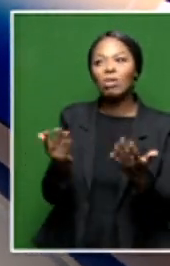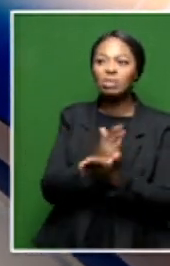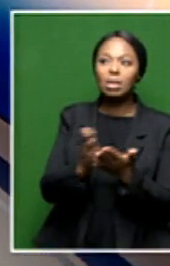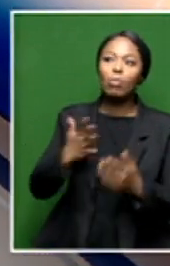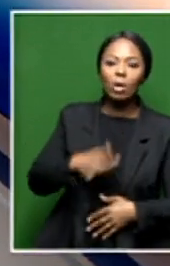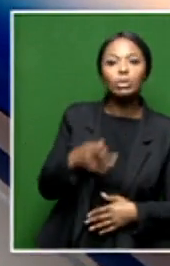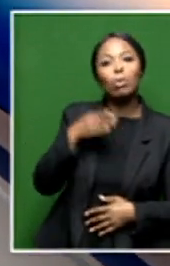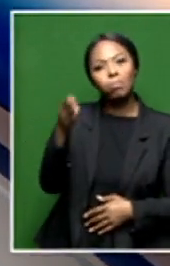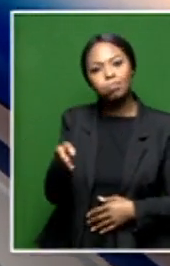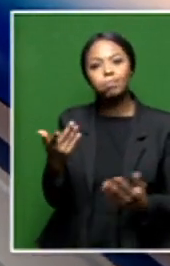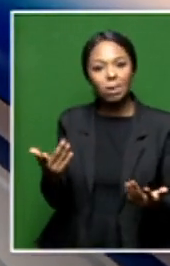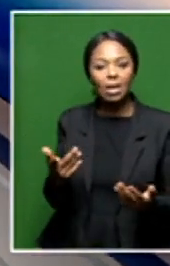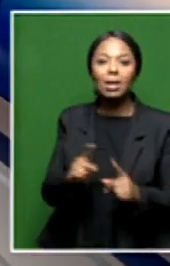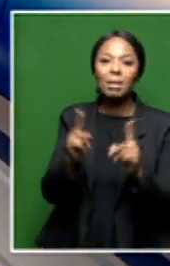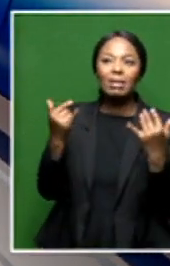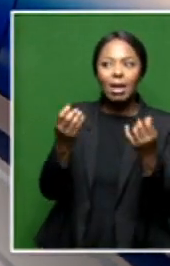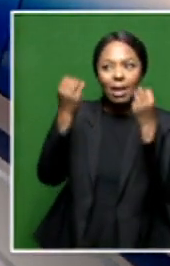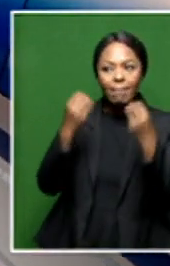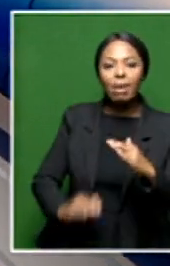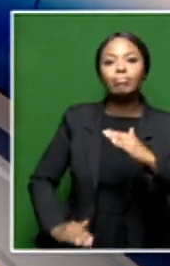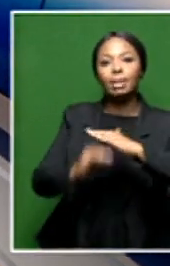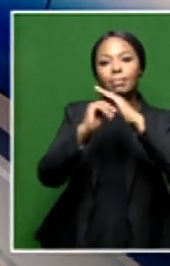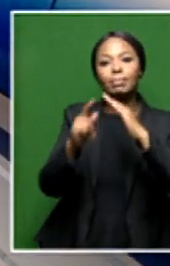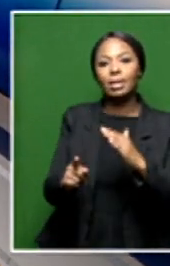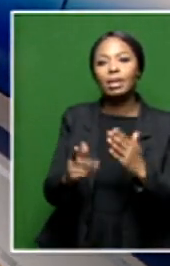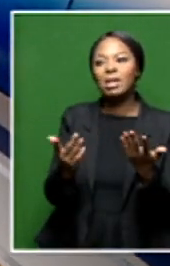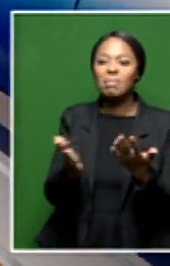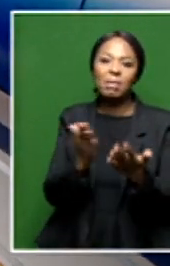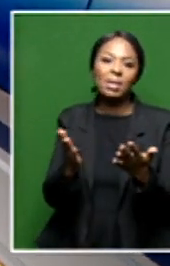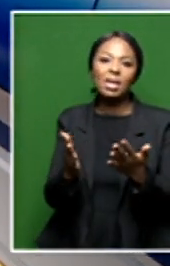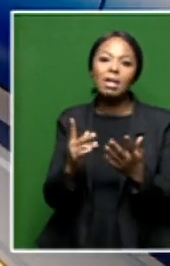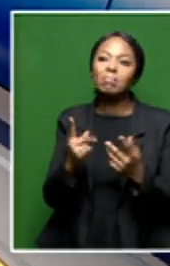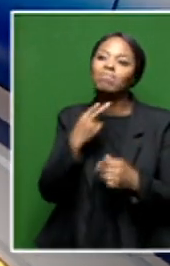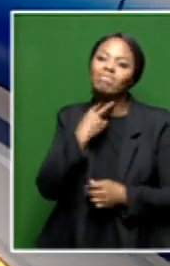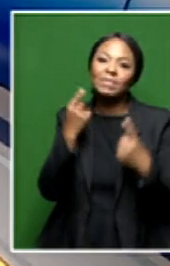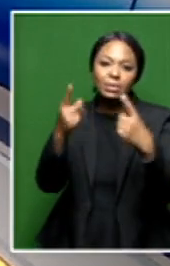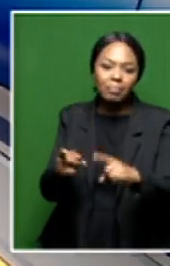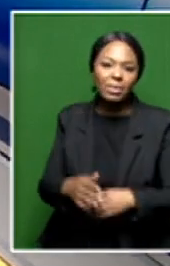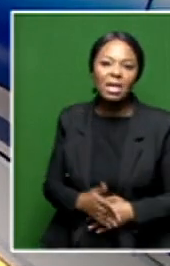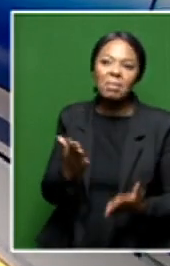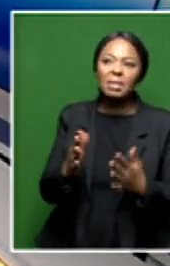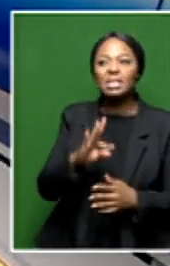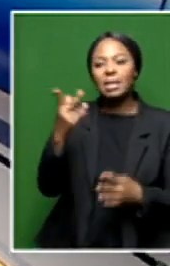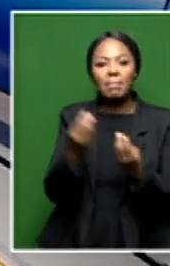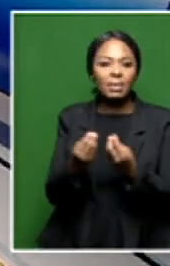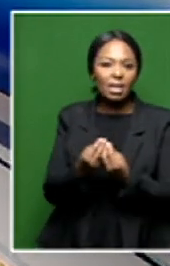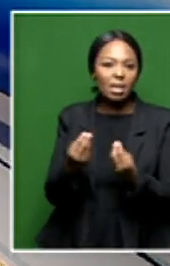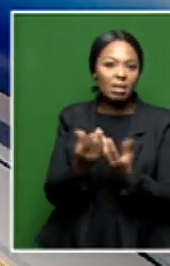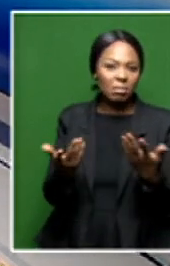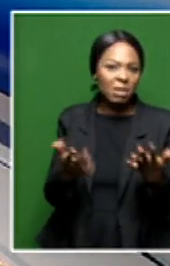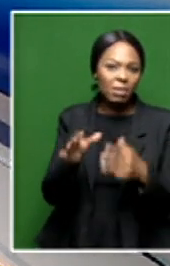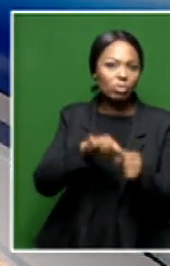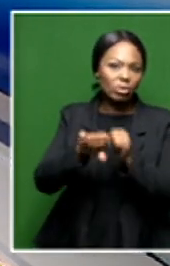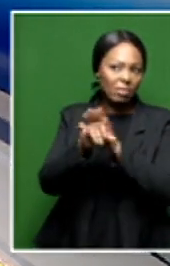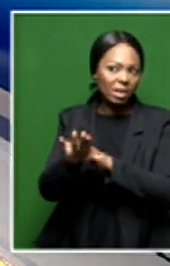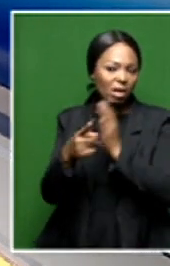of the limitation of the numbers, they might not be able to. But is there a likelihood, perhaps, that this event will be live-streamed for those who